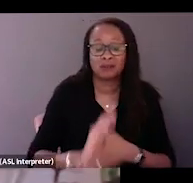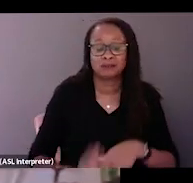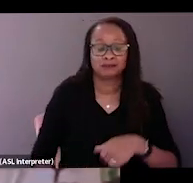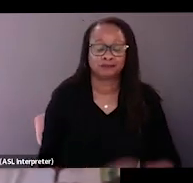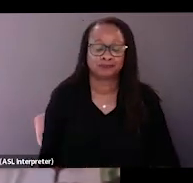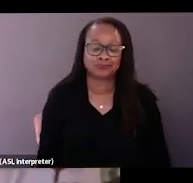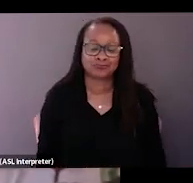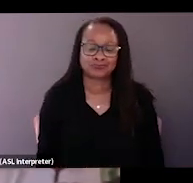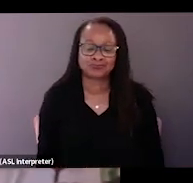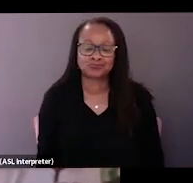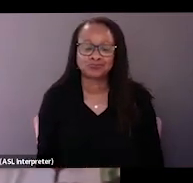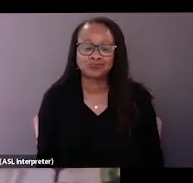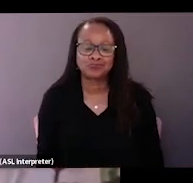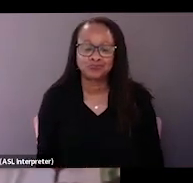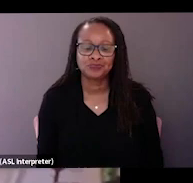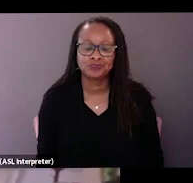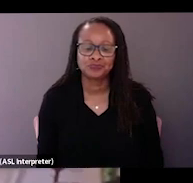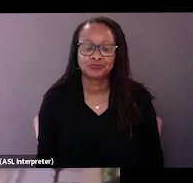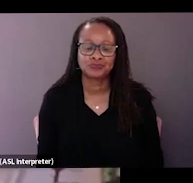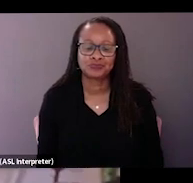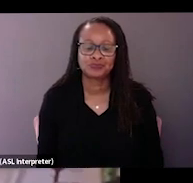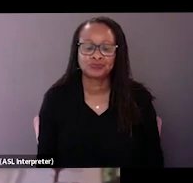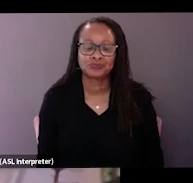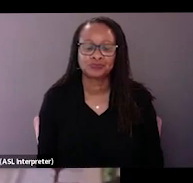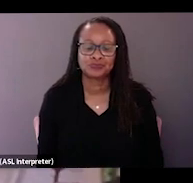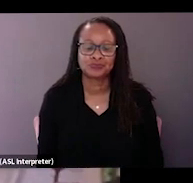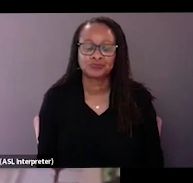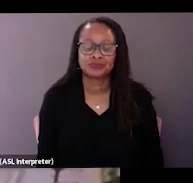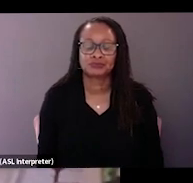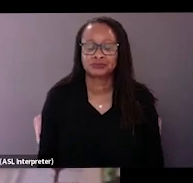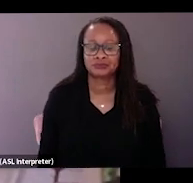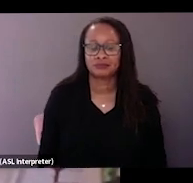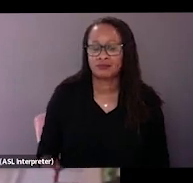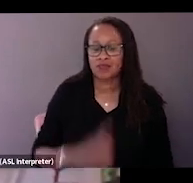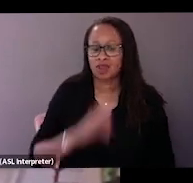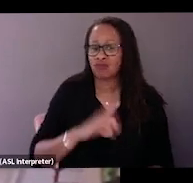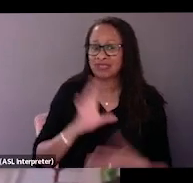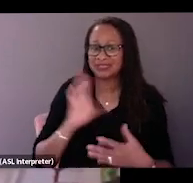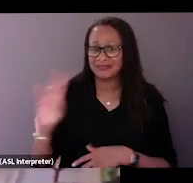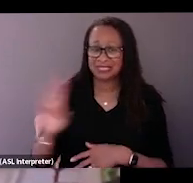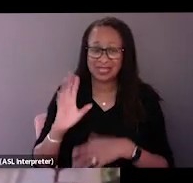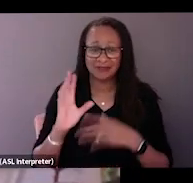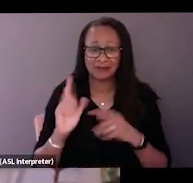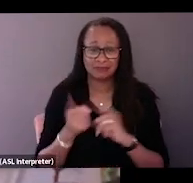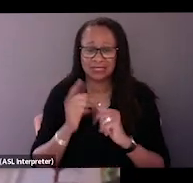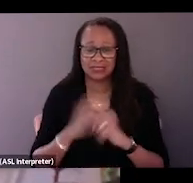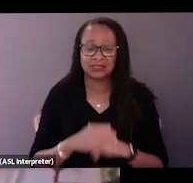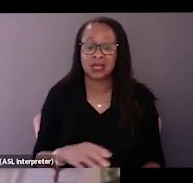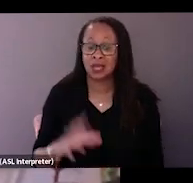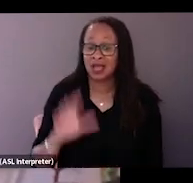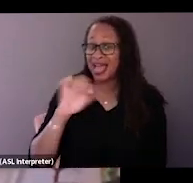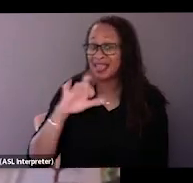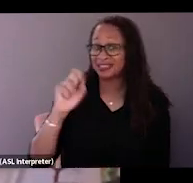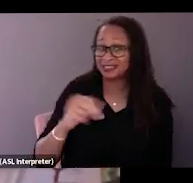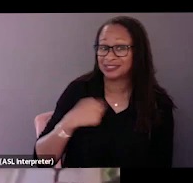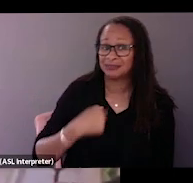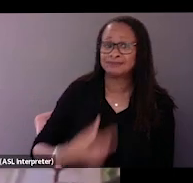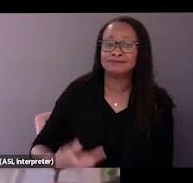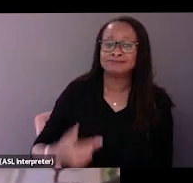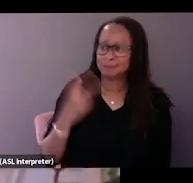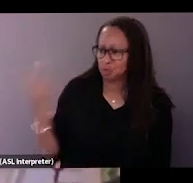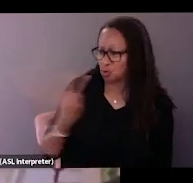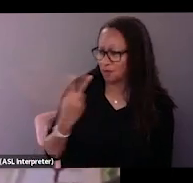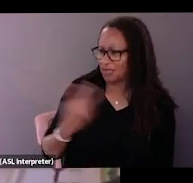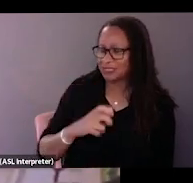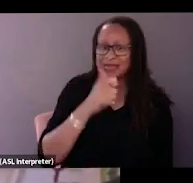So Daniela, you and I think we're not really part of deaf culture. We're not part of hearing culture.